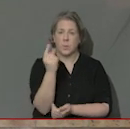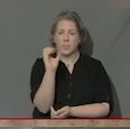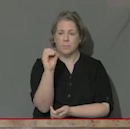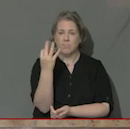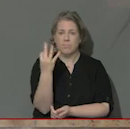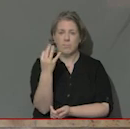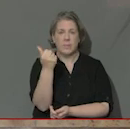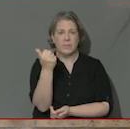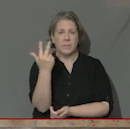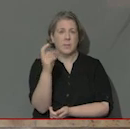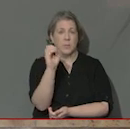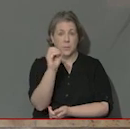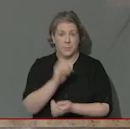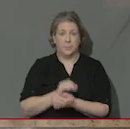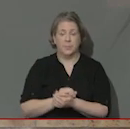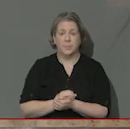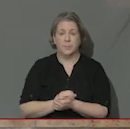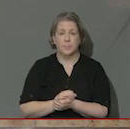103,680.